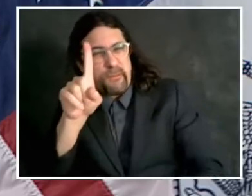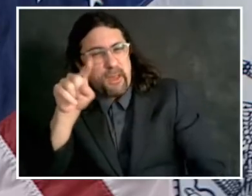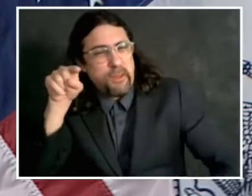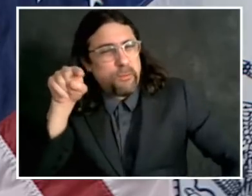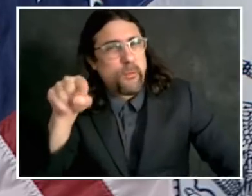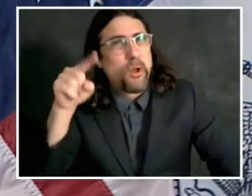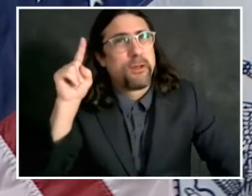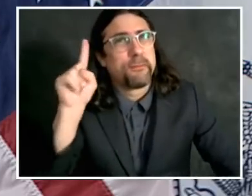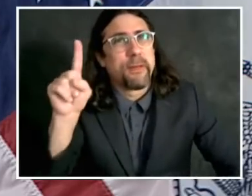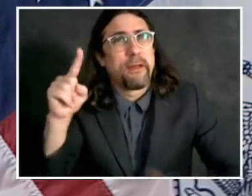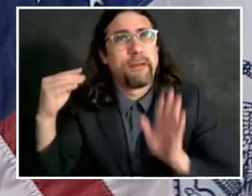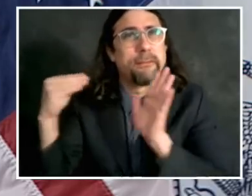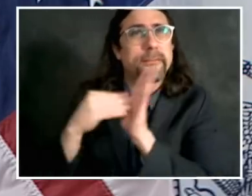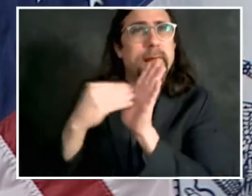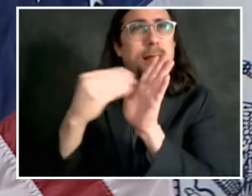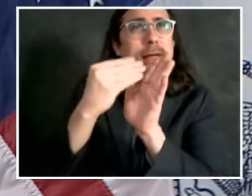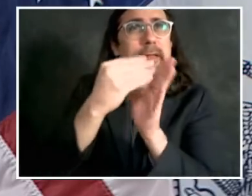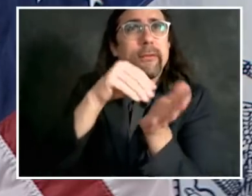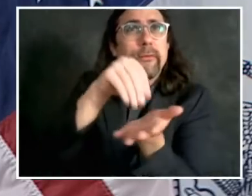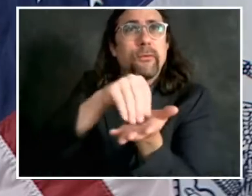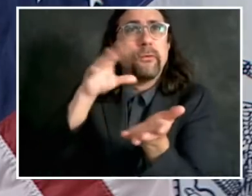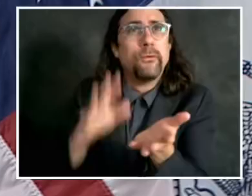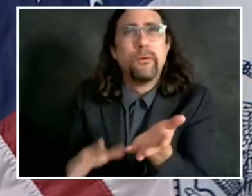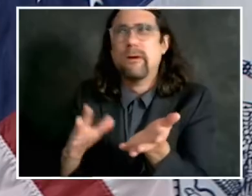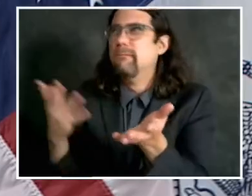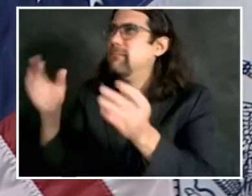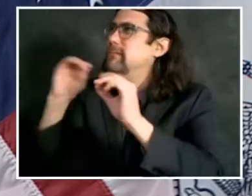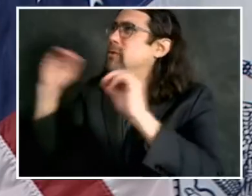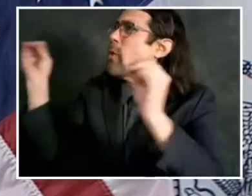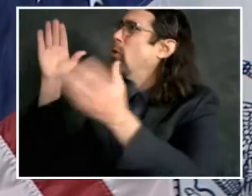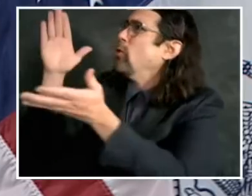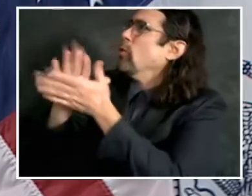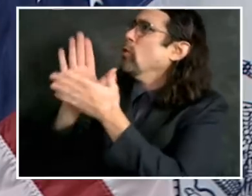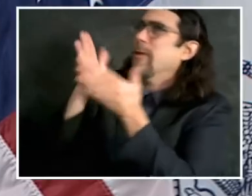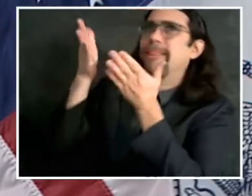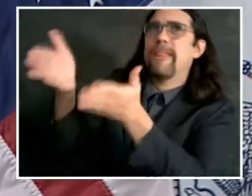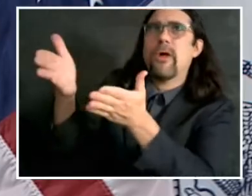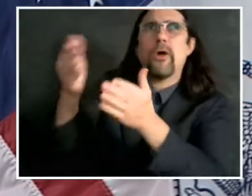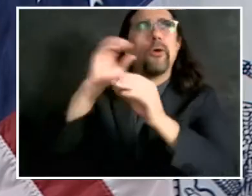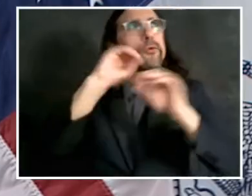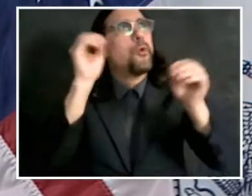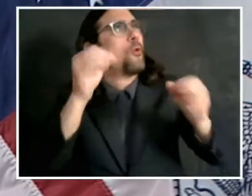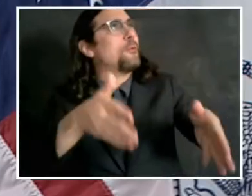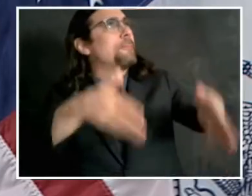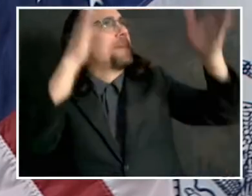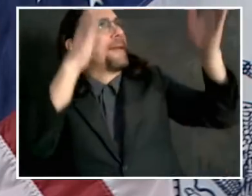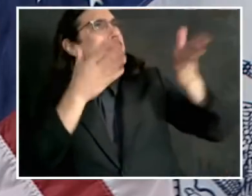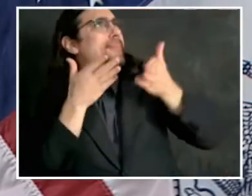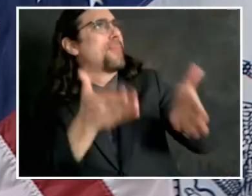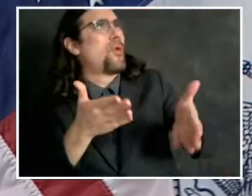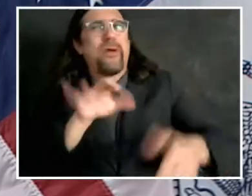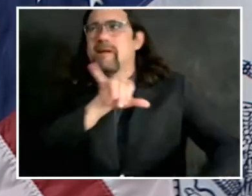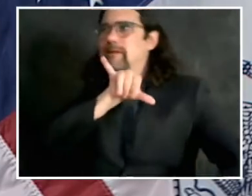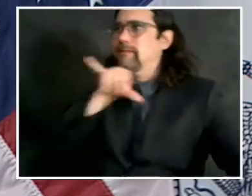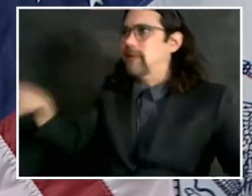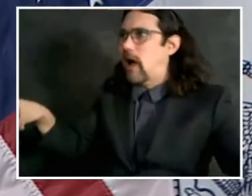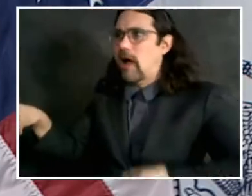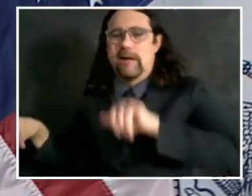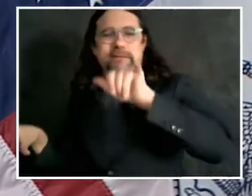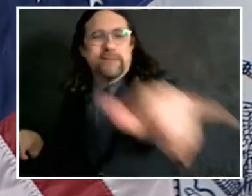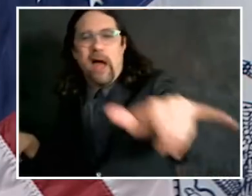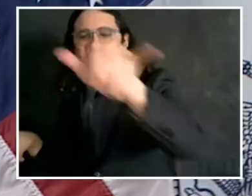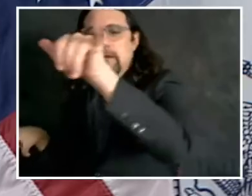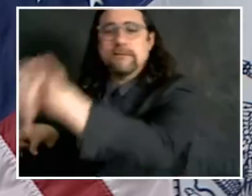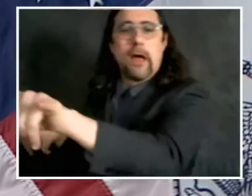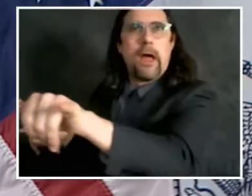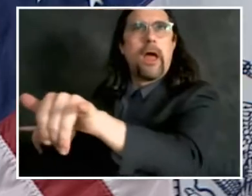Our entrepreneurs found a way to manufacture life-saving supplies and equipment